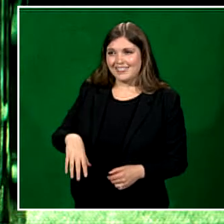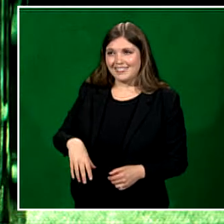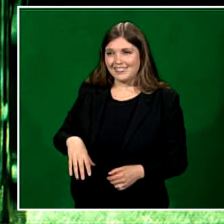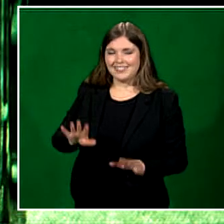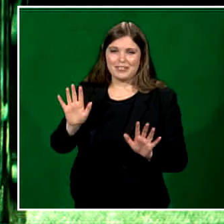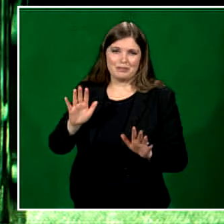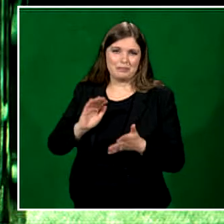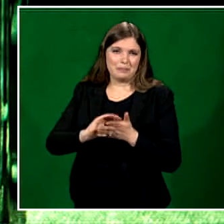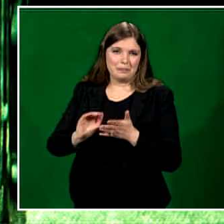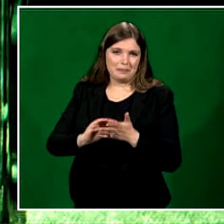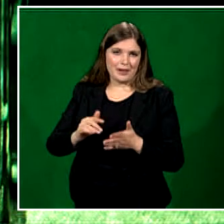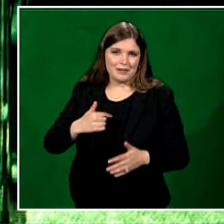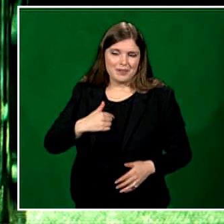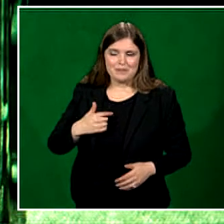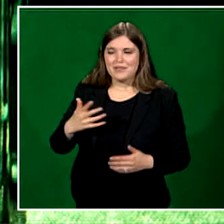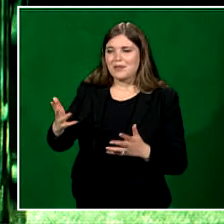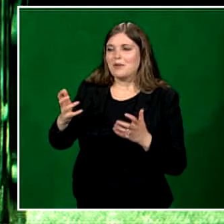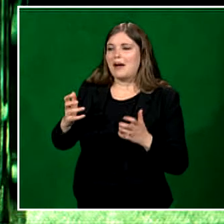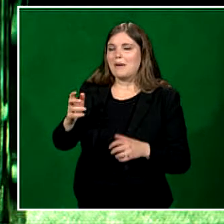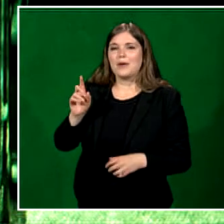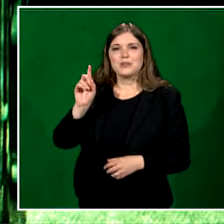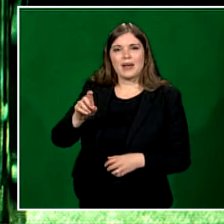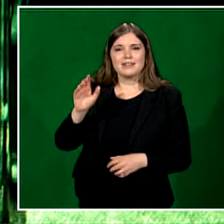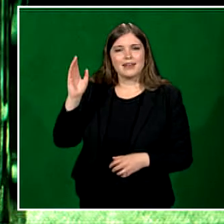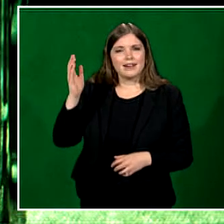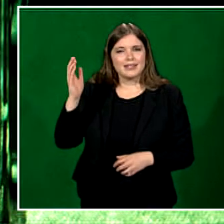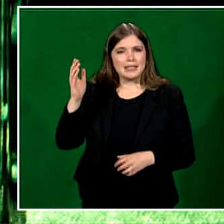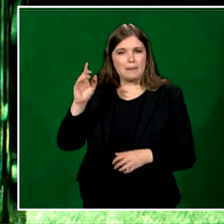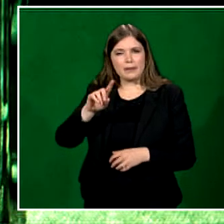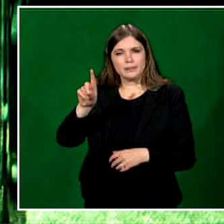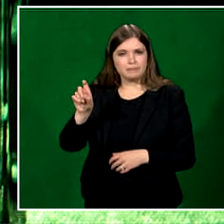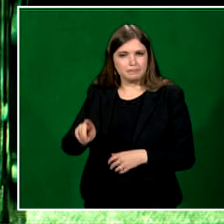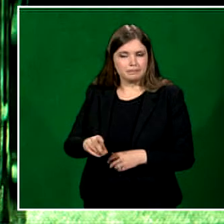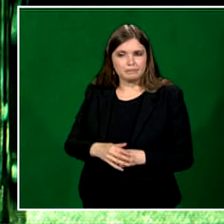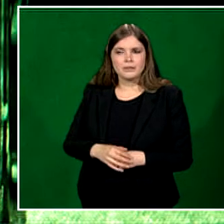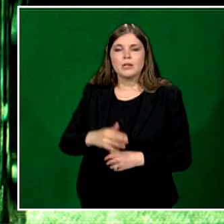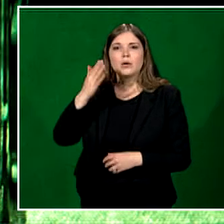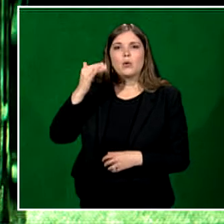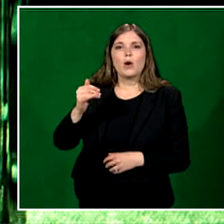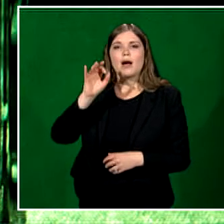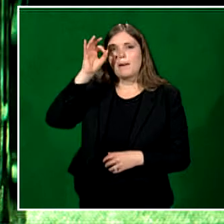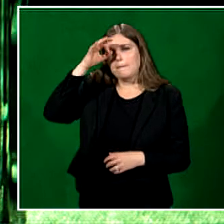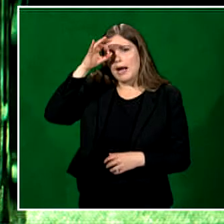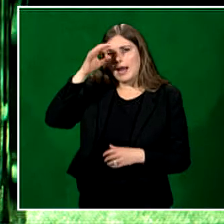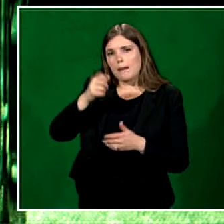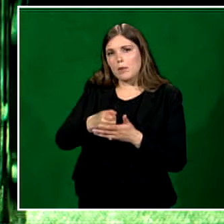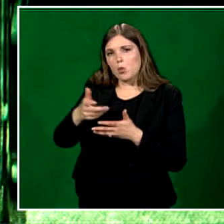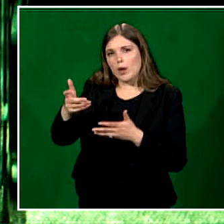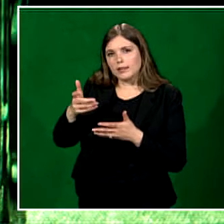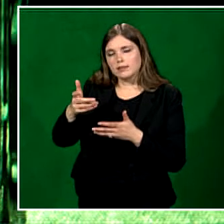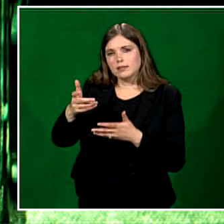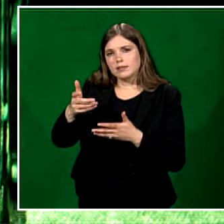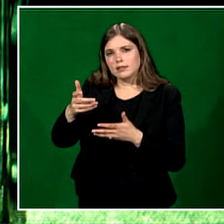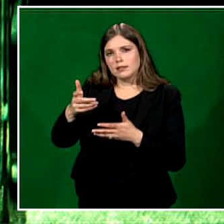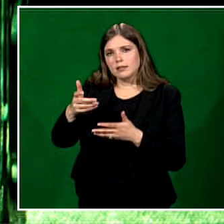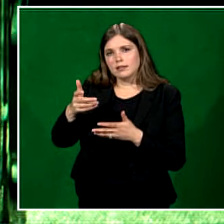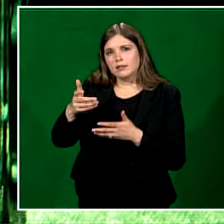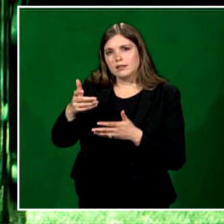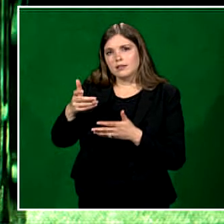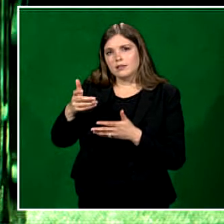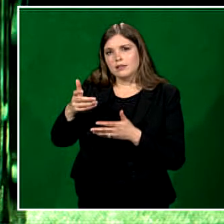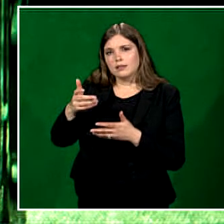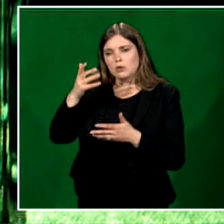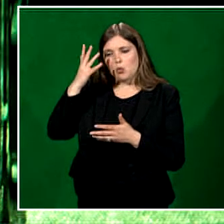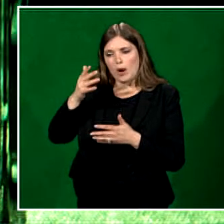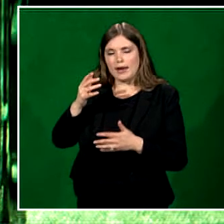Pardon me. I'd like to ask on a similar thread, why pineapple waste is a